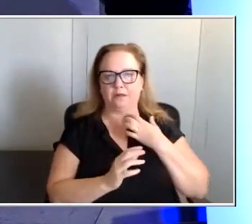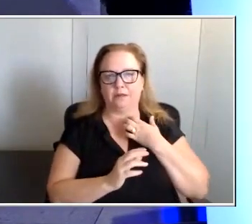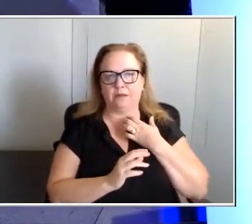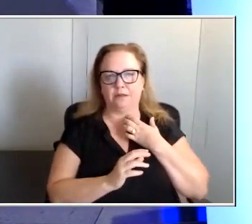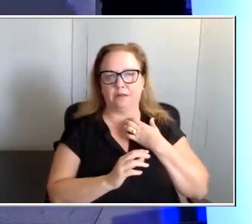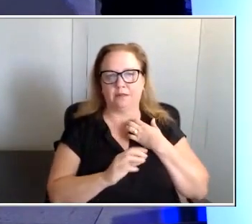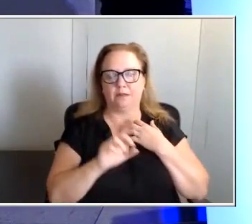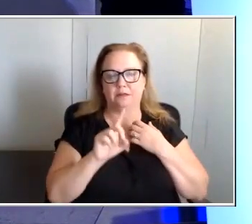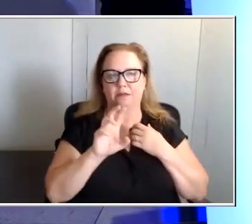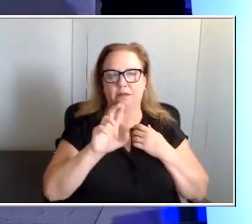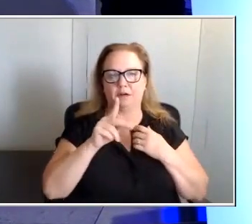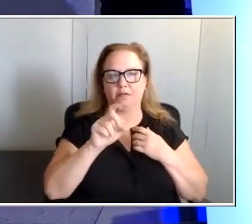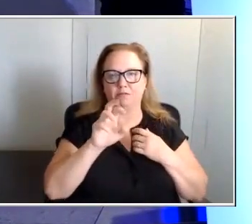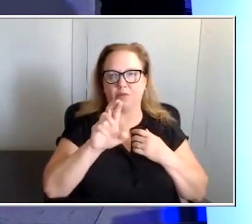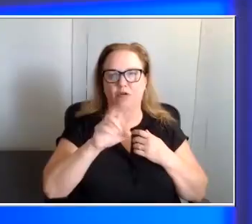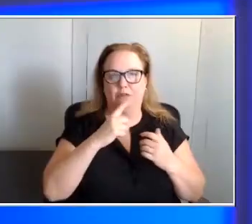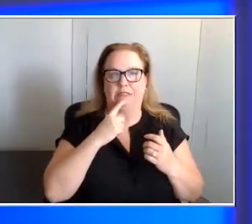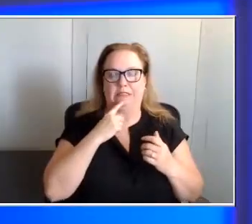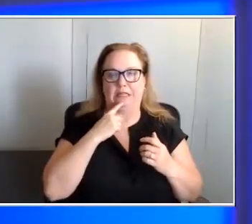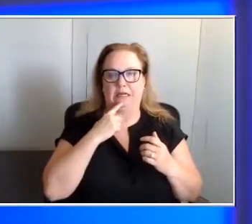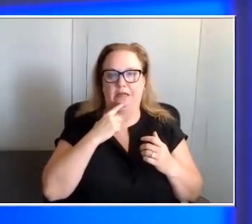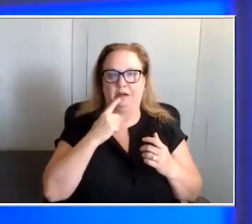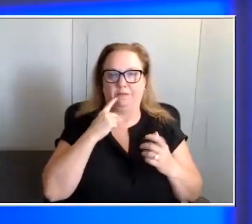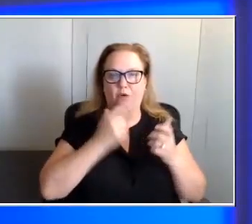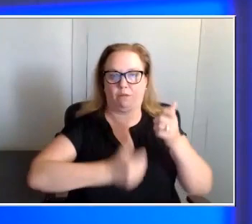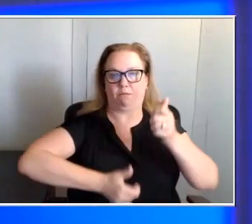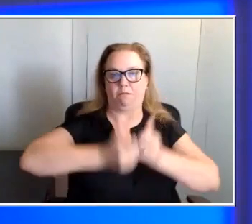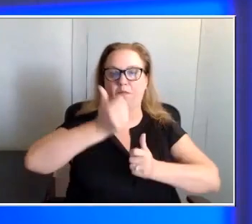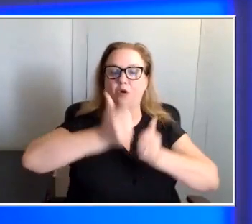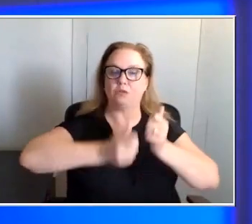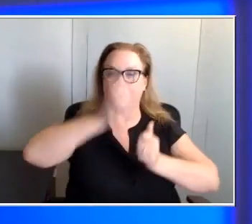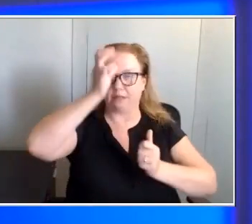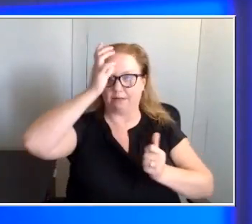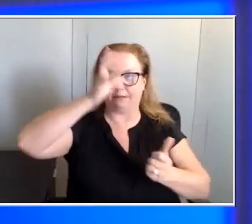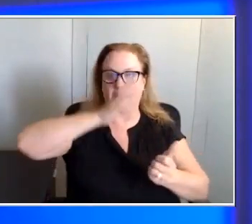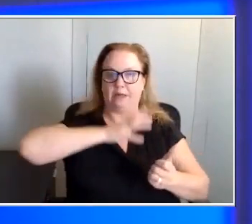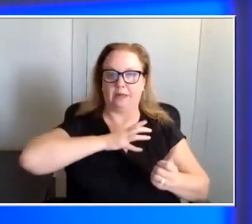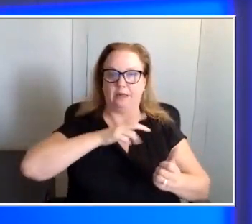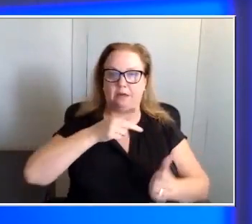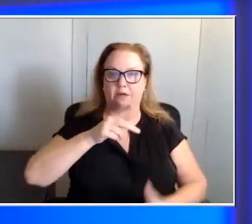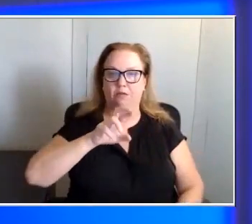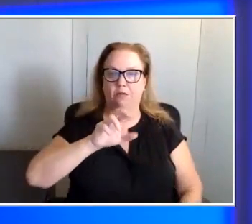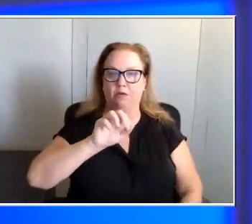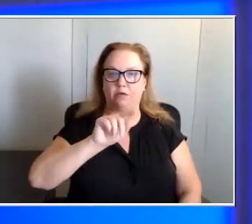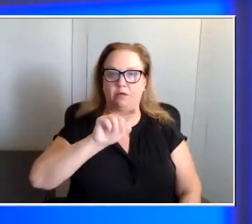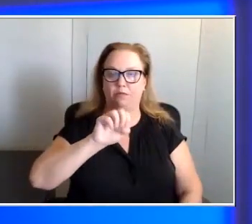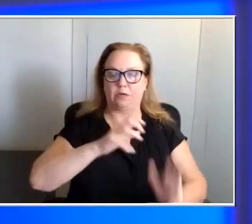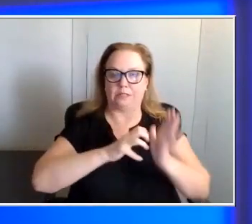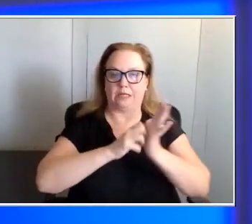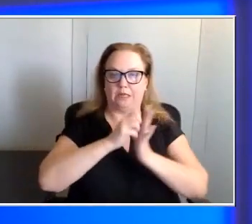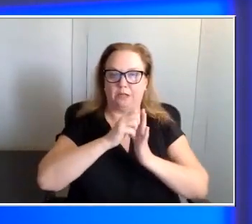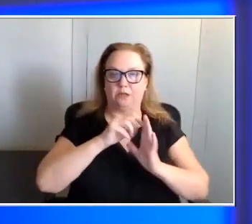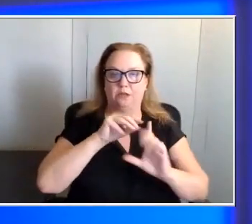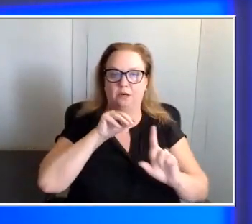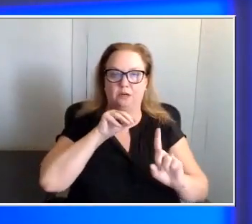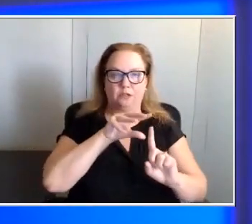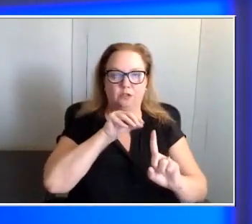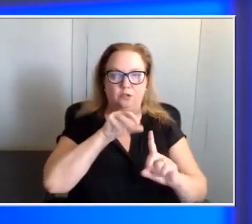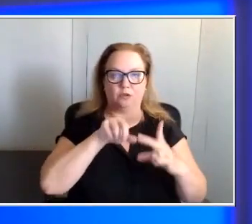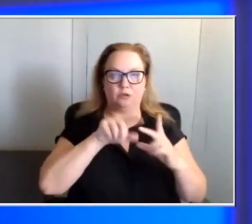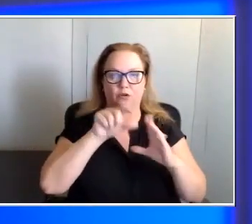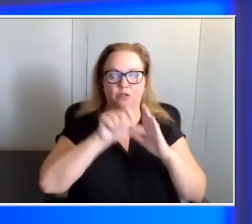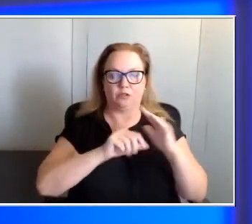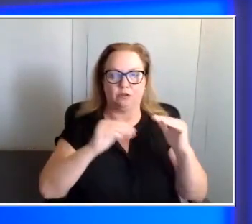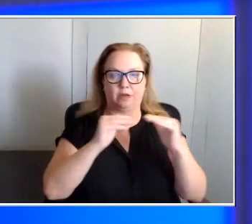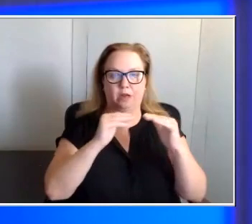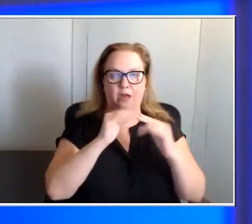Parker alluded to this, but for the majority of men with prostate cancer, surgery and radiation are thought to be equivalent options